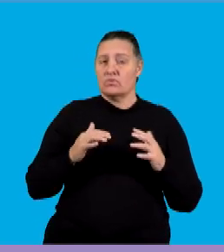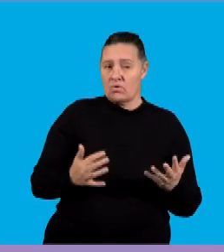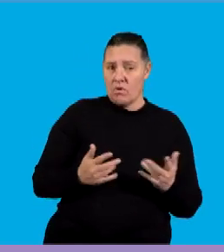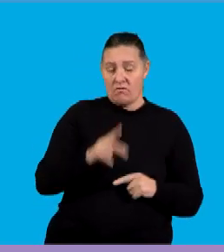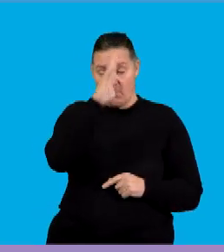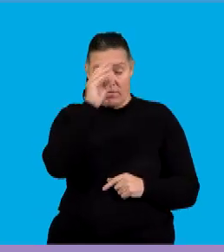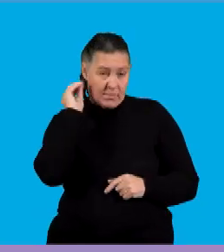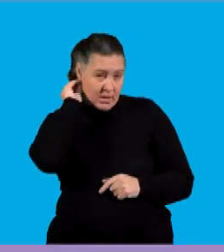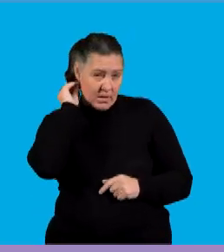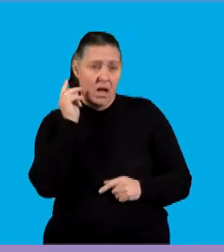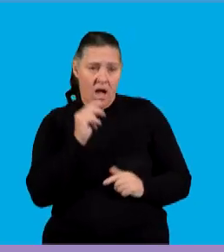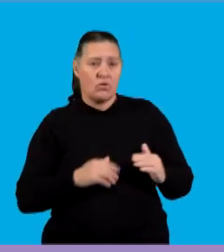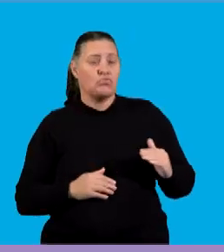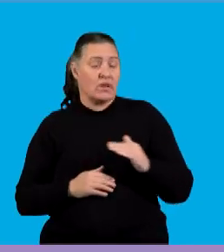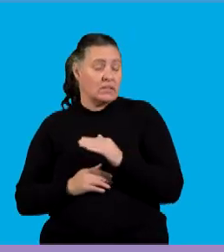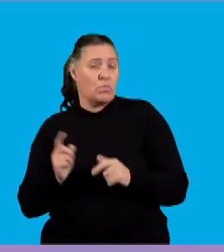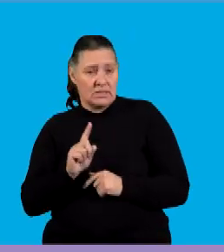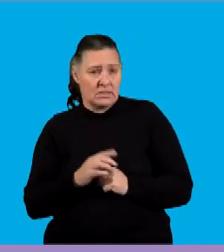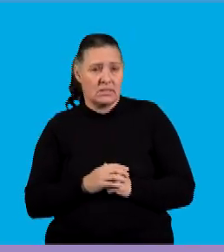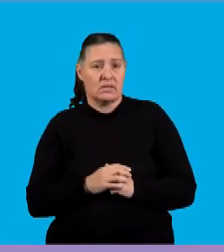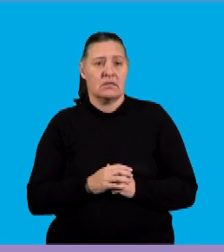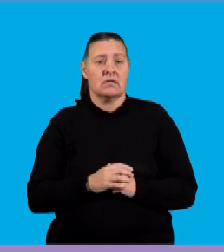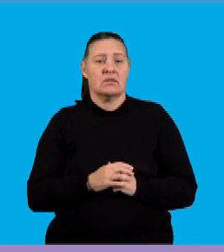the vertical change